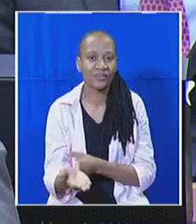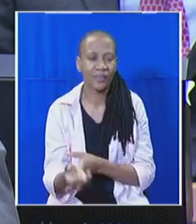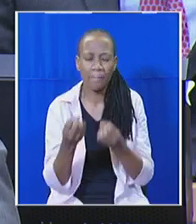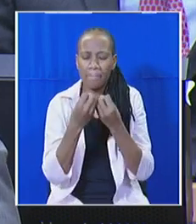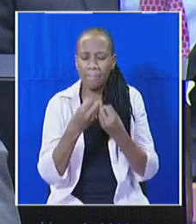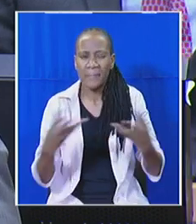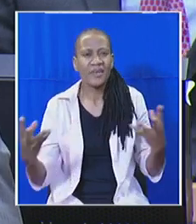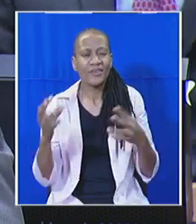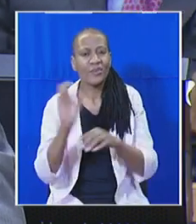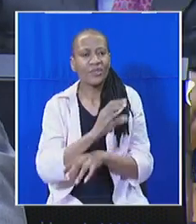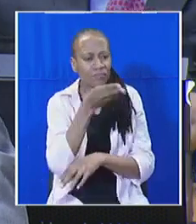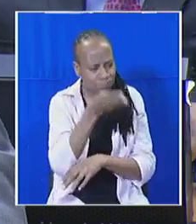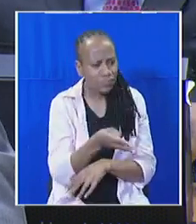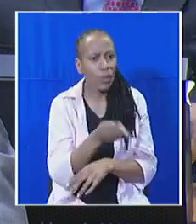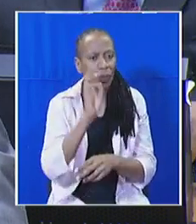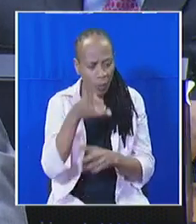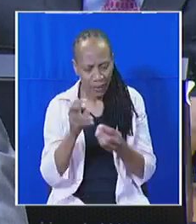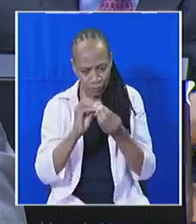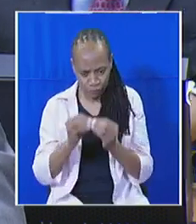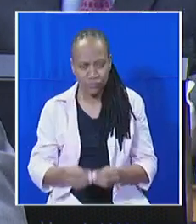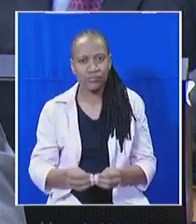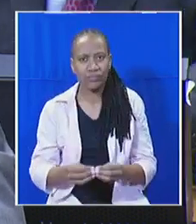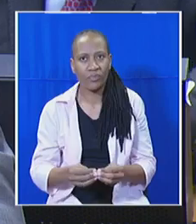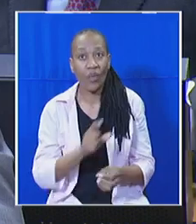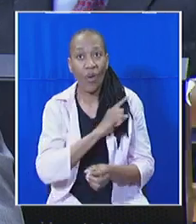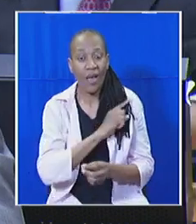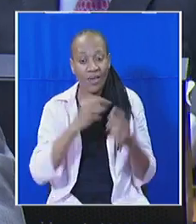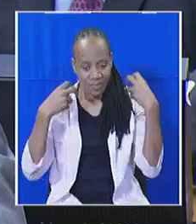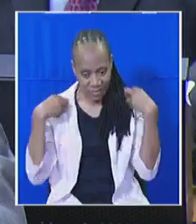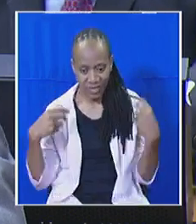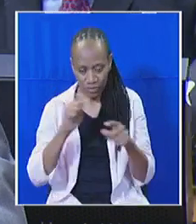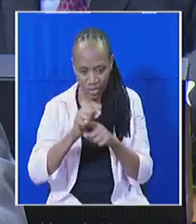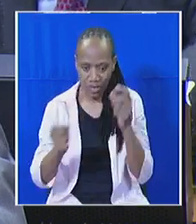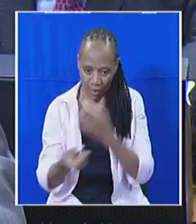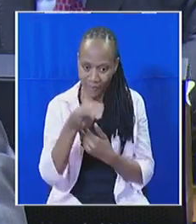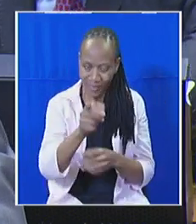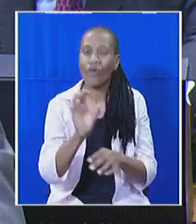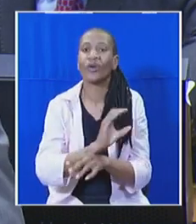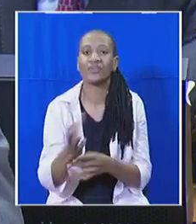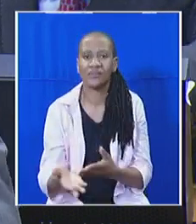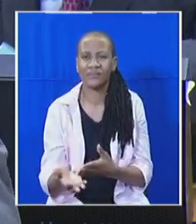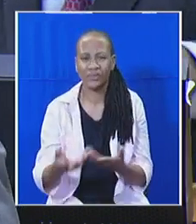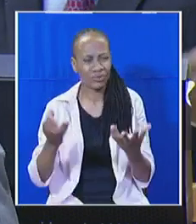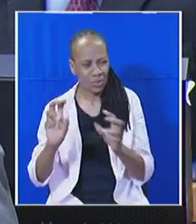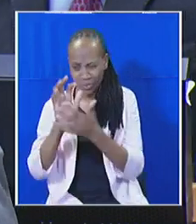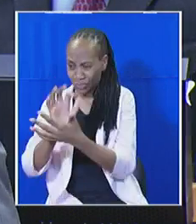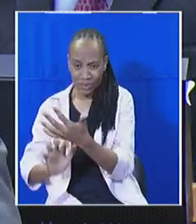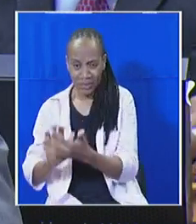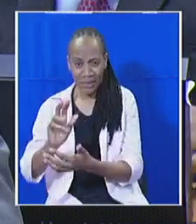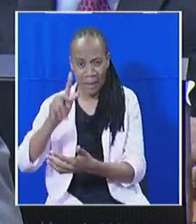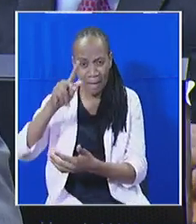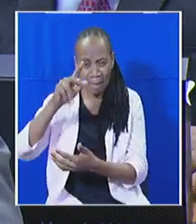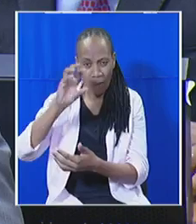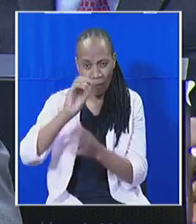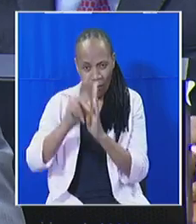of them because they are still there, to try and increase the number of nurses that are being trained. So the story of Operation Pakisa, I